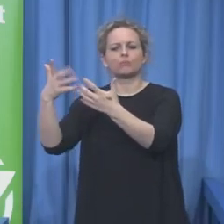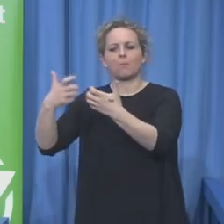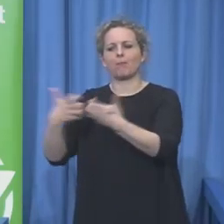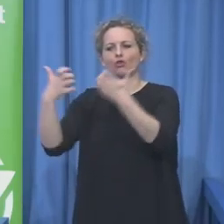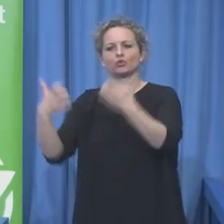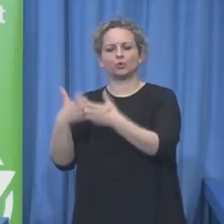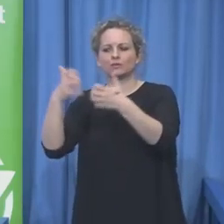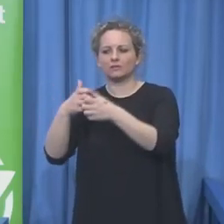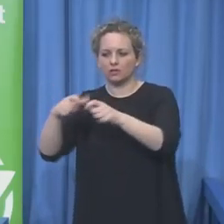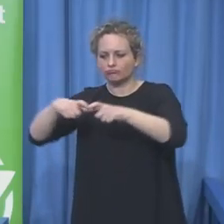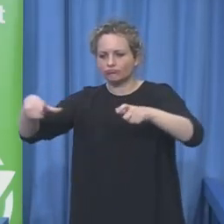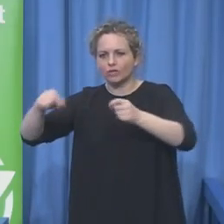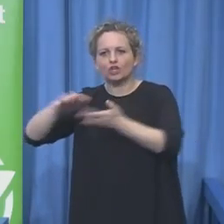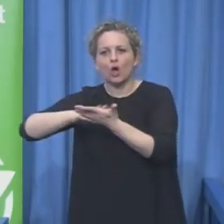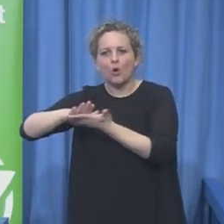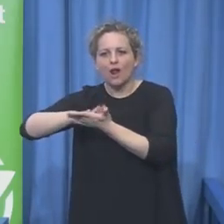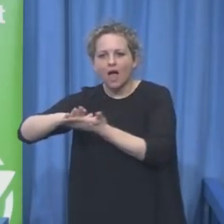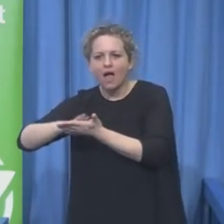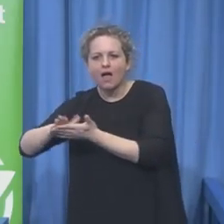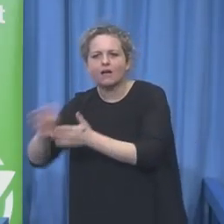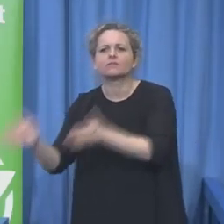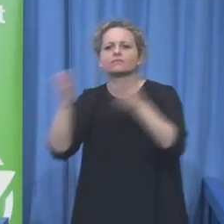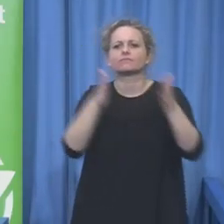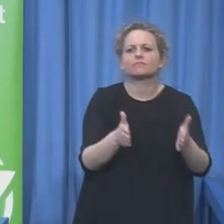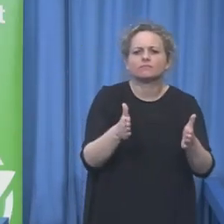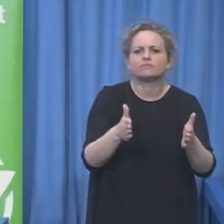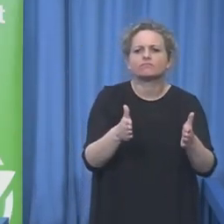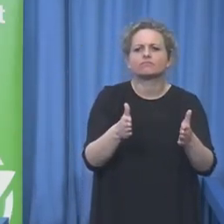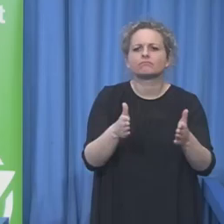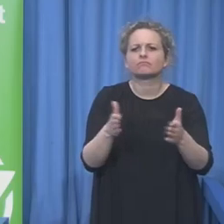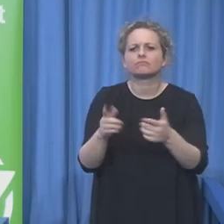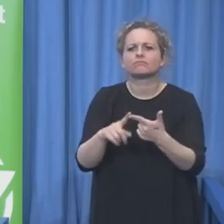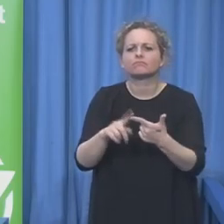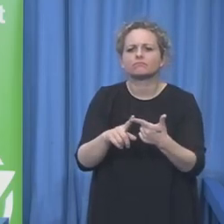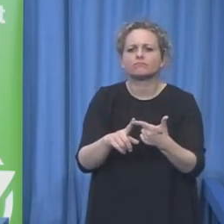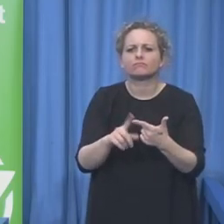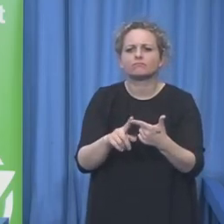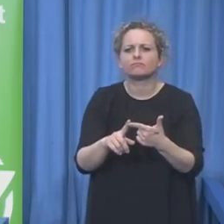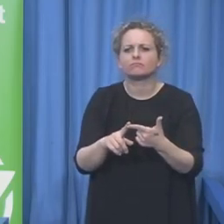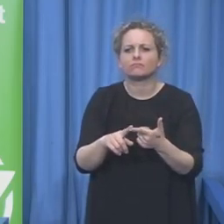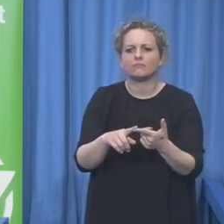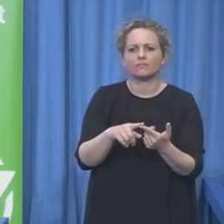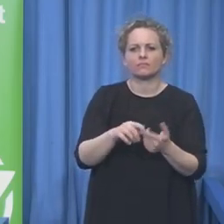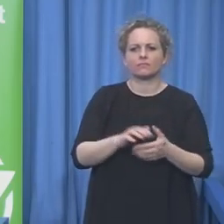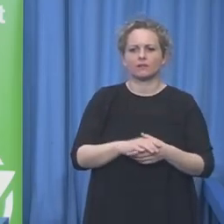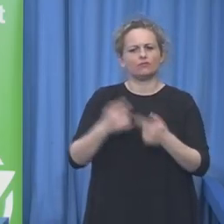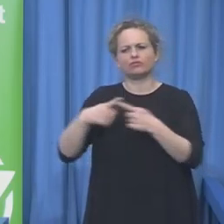Those products are sold in 70 selling booths that we have all around Israel in shopping malls.